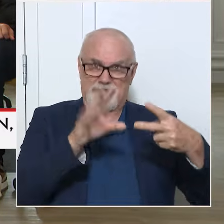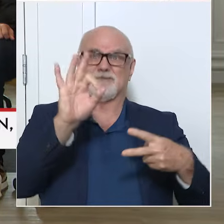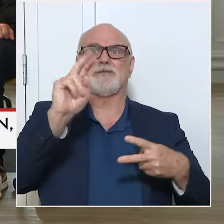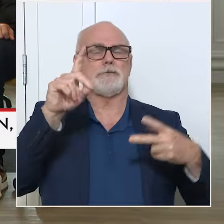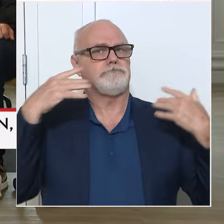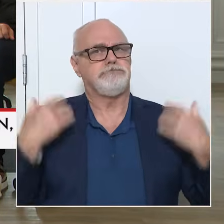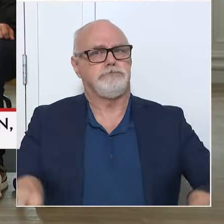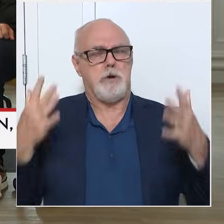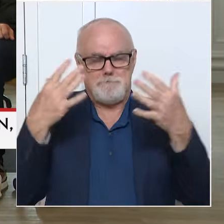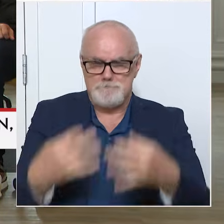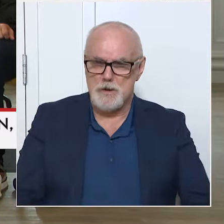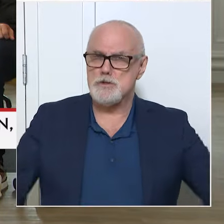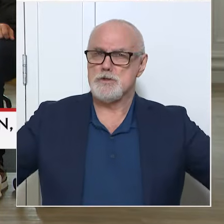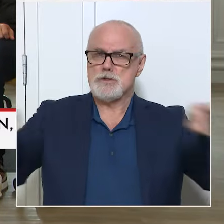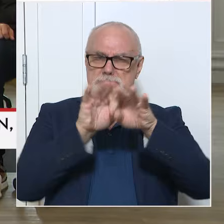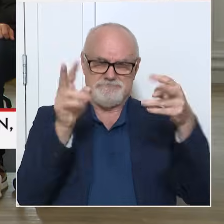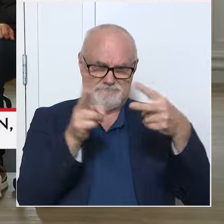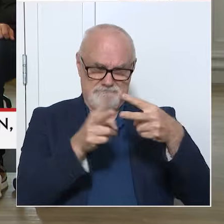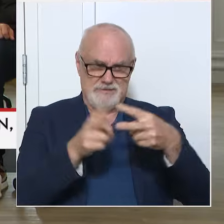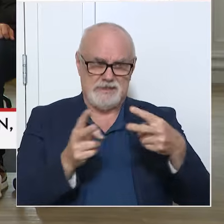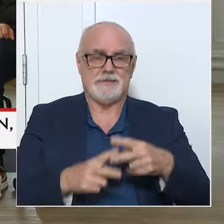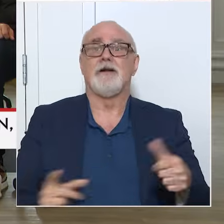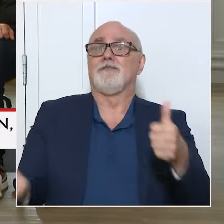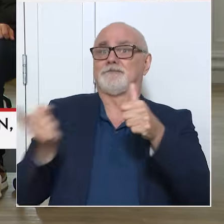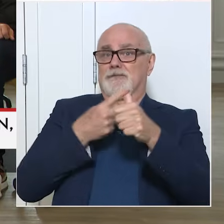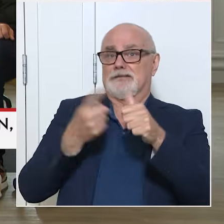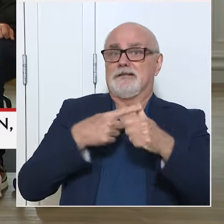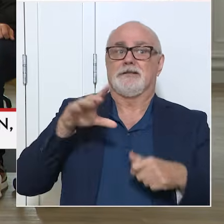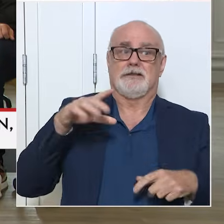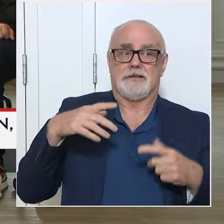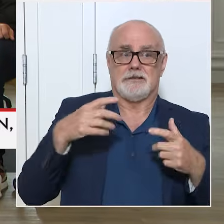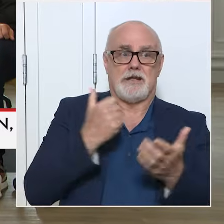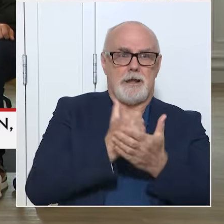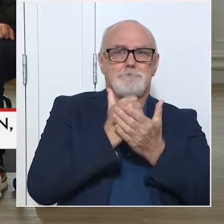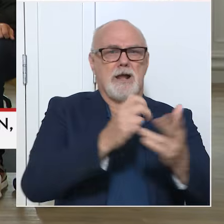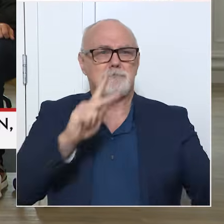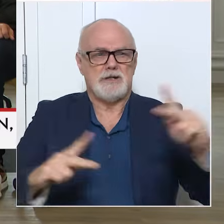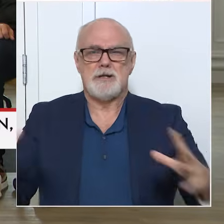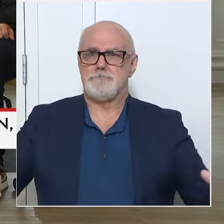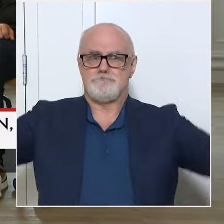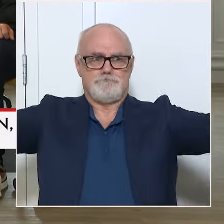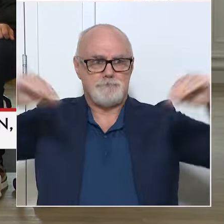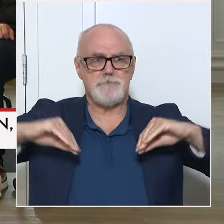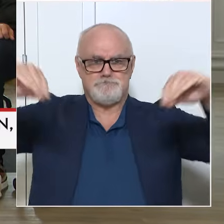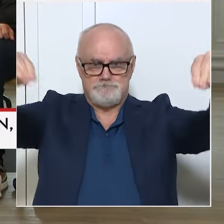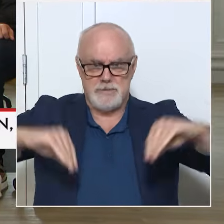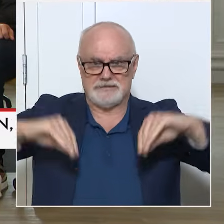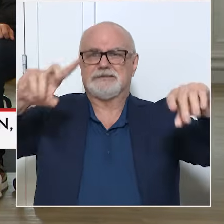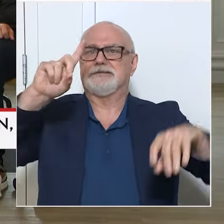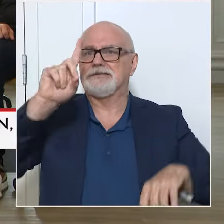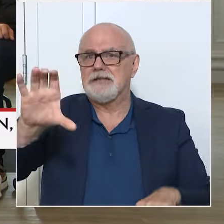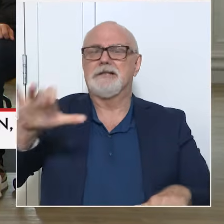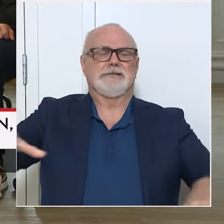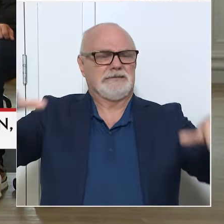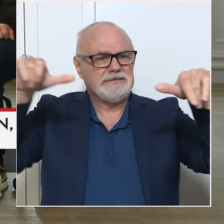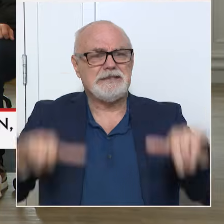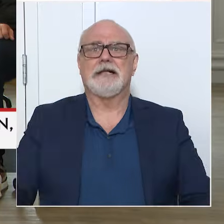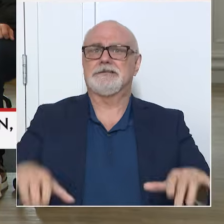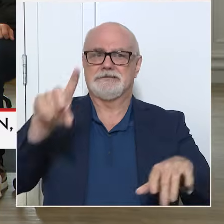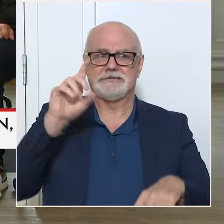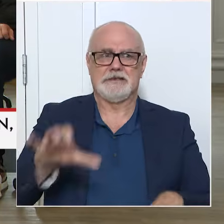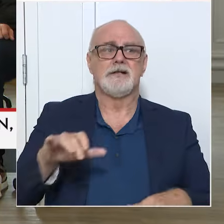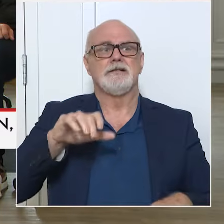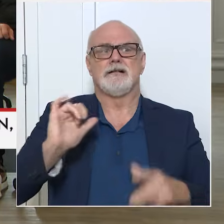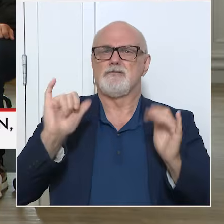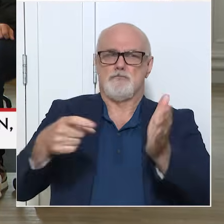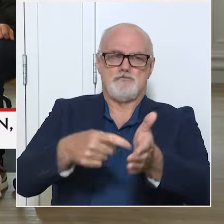or expand in the district, bringing jobs and investments with them. And so that is one of the primary criteria that our applicants have, or that we